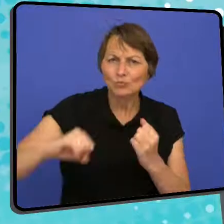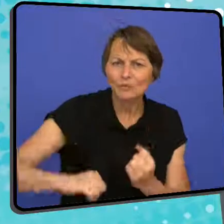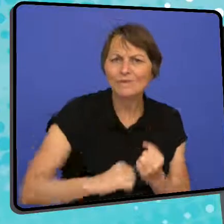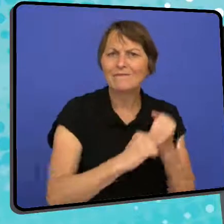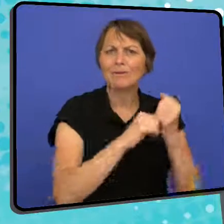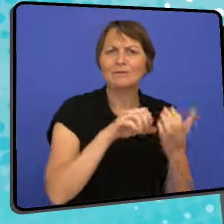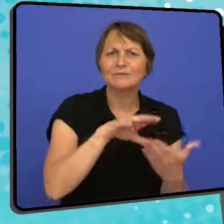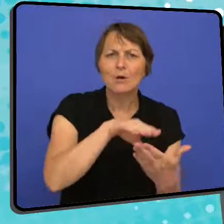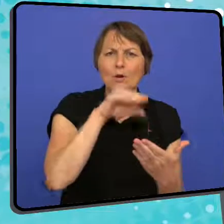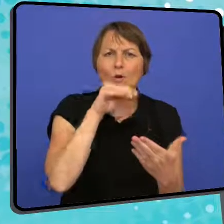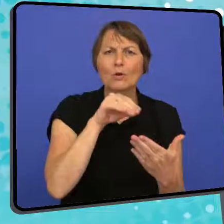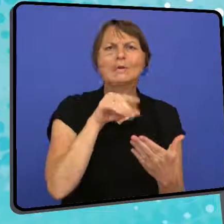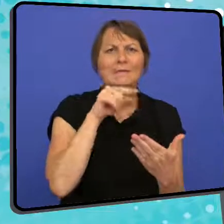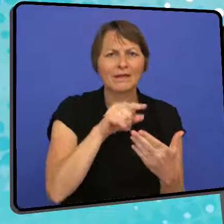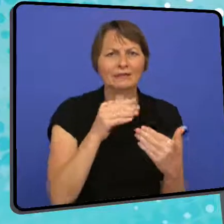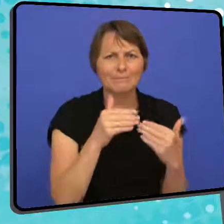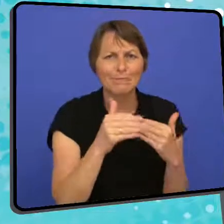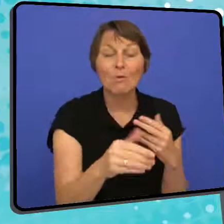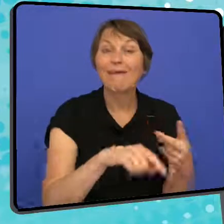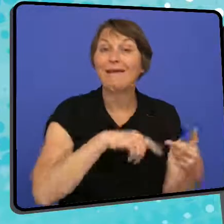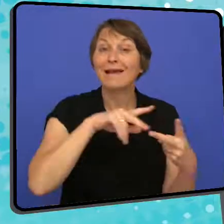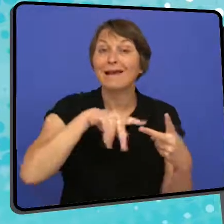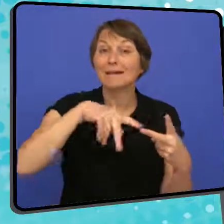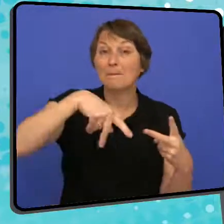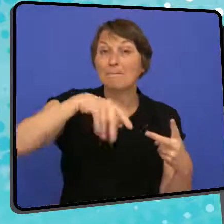PyTorch. Nice.